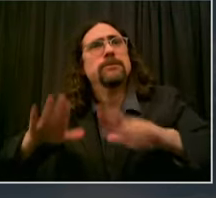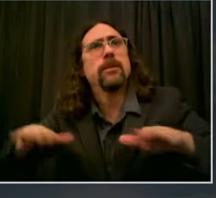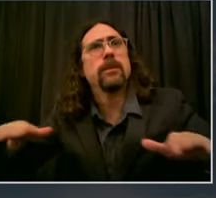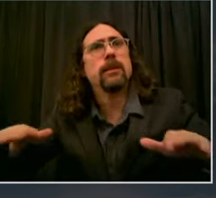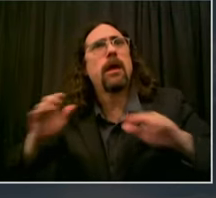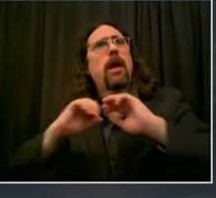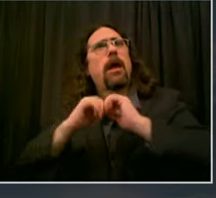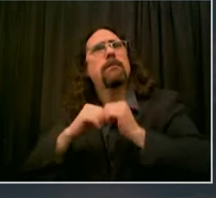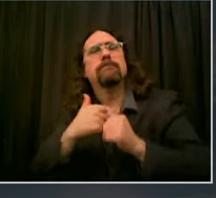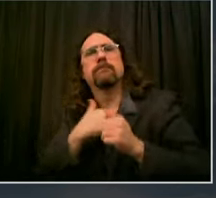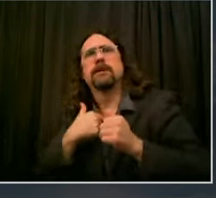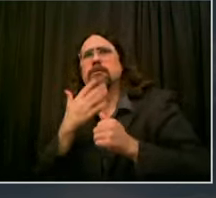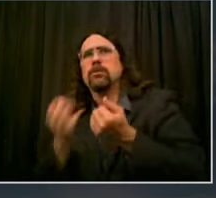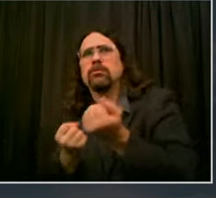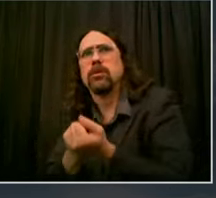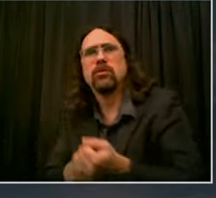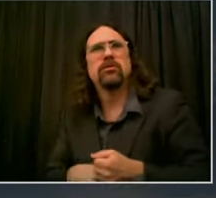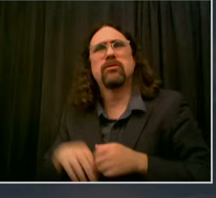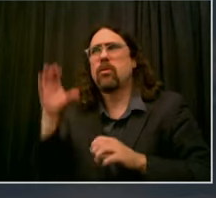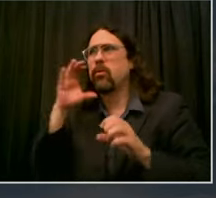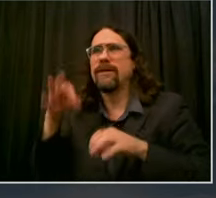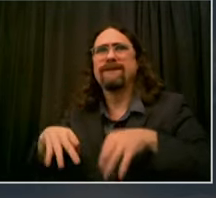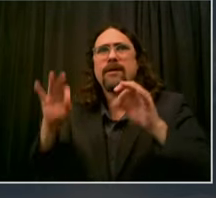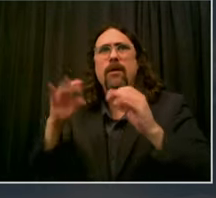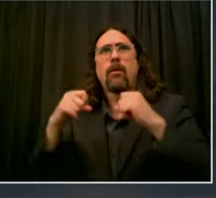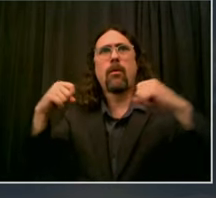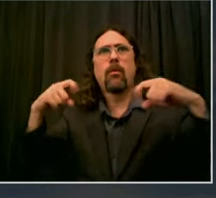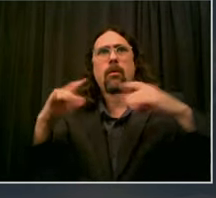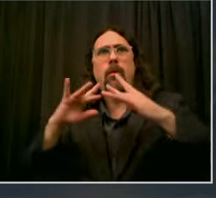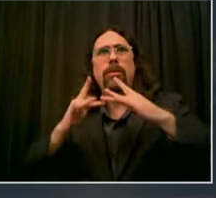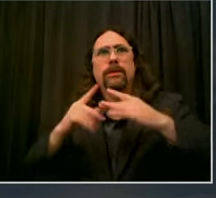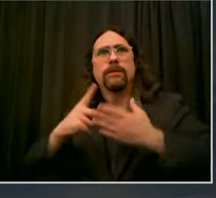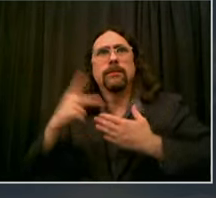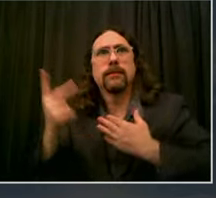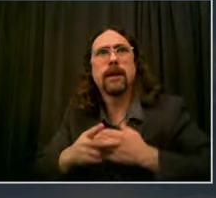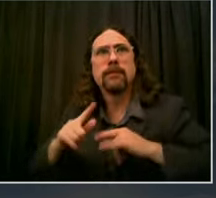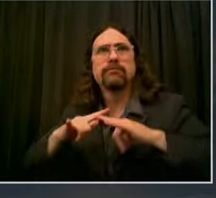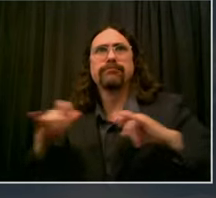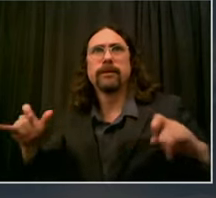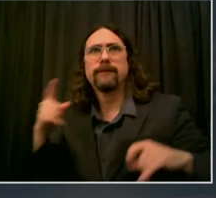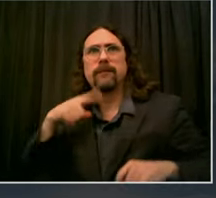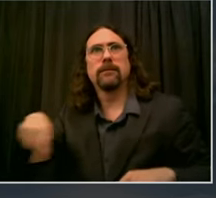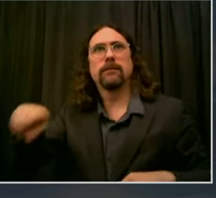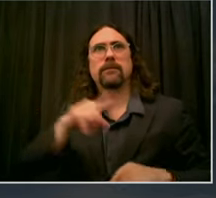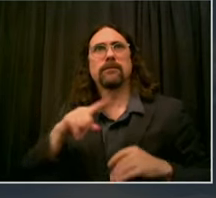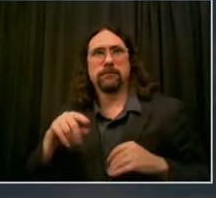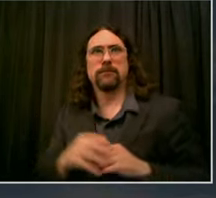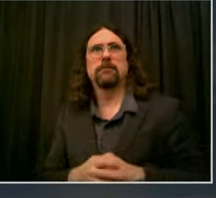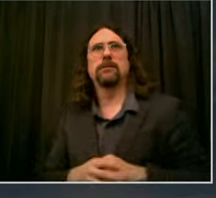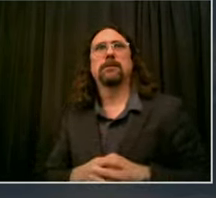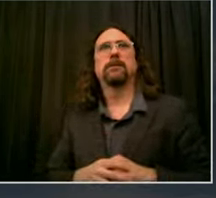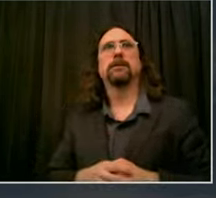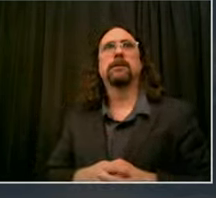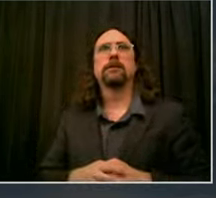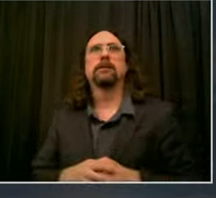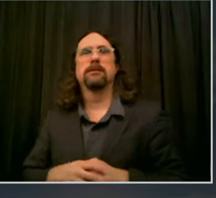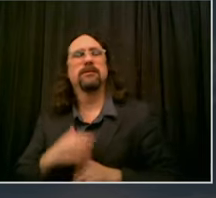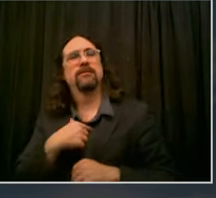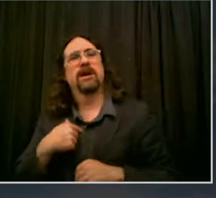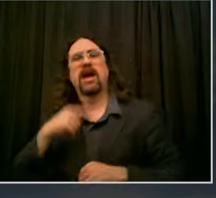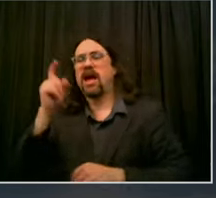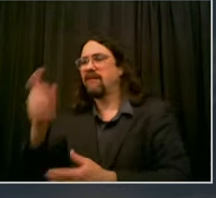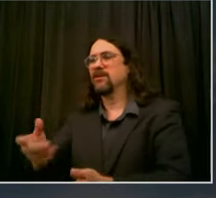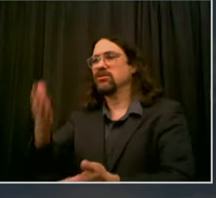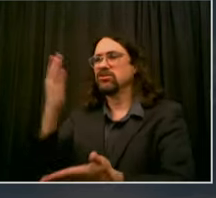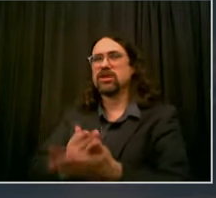could do more, stop that pipeline of people getting entangled into the criminal justice system. I mean, it's